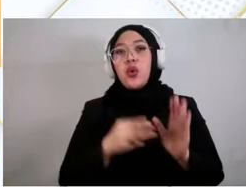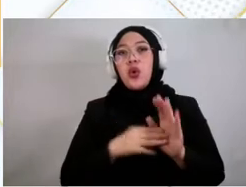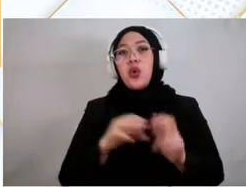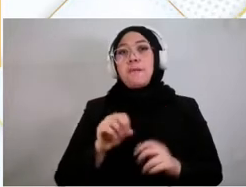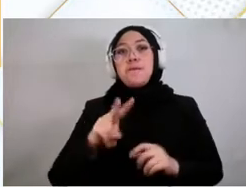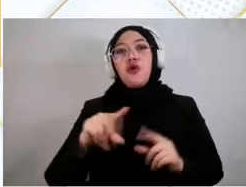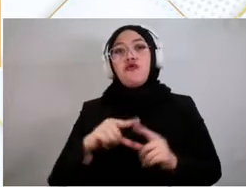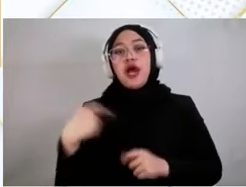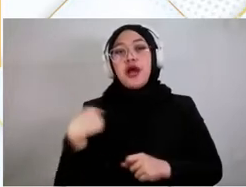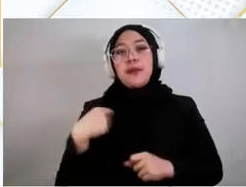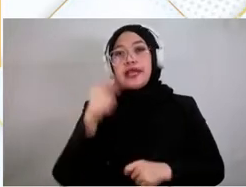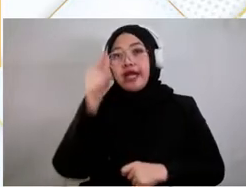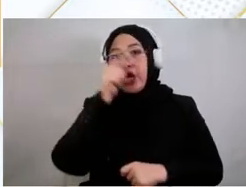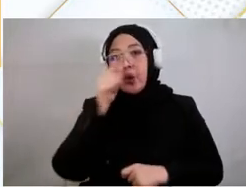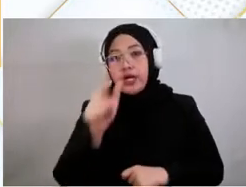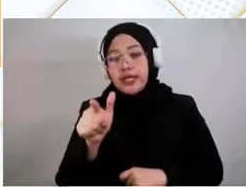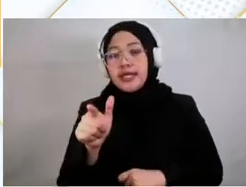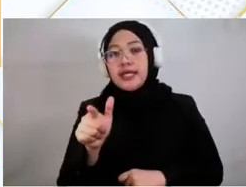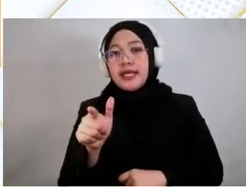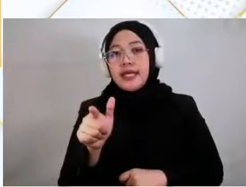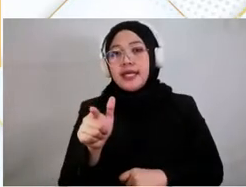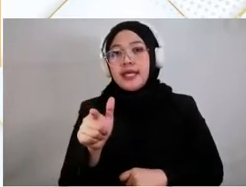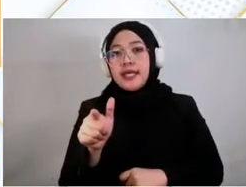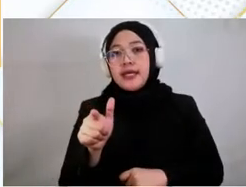Kemlu, is to have